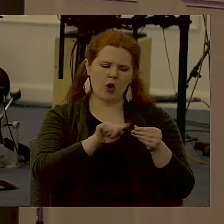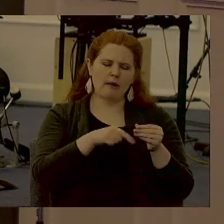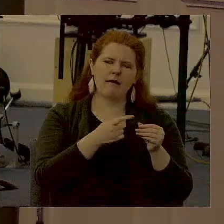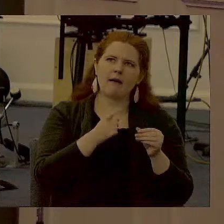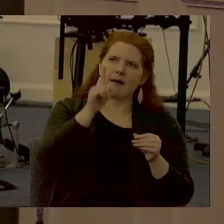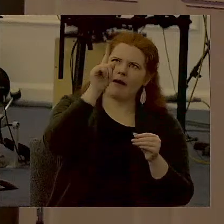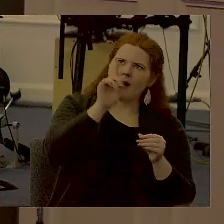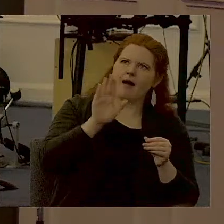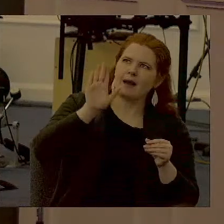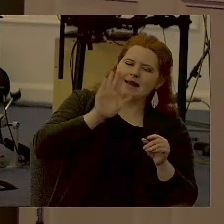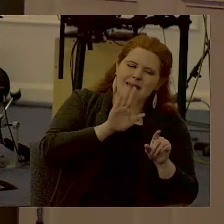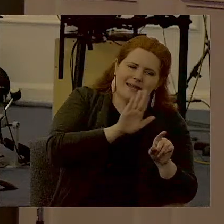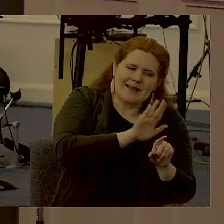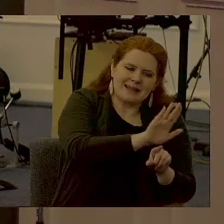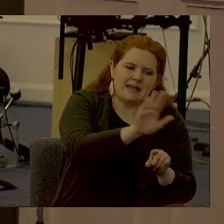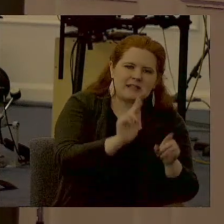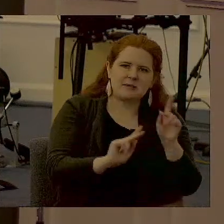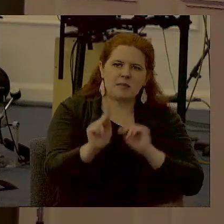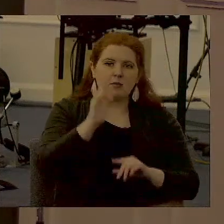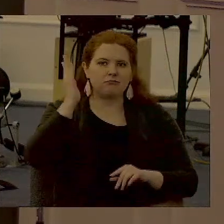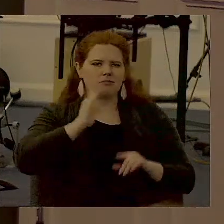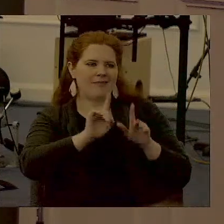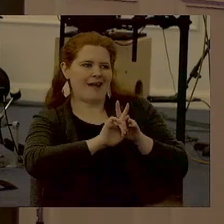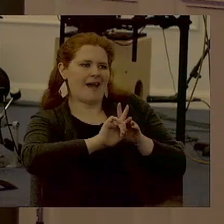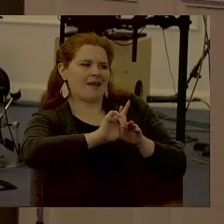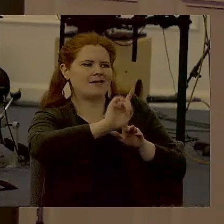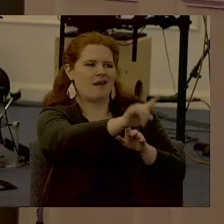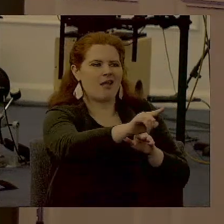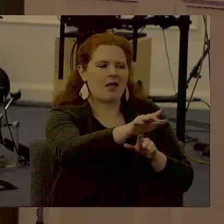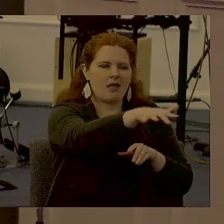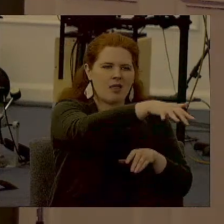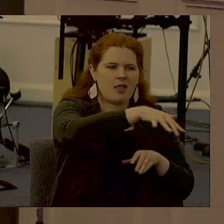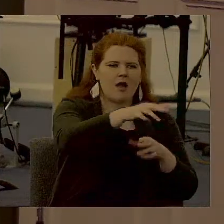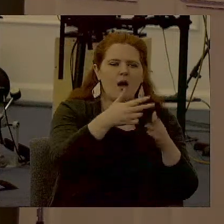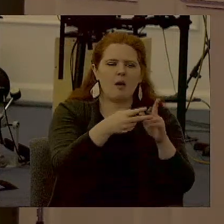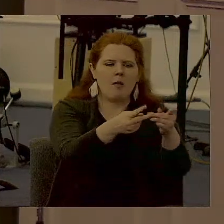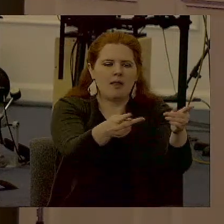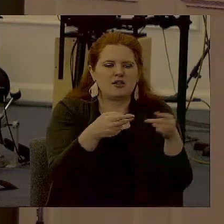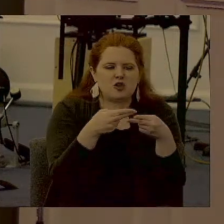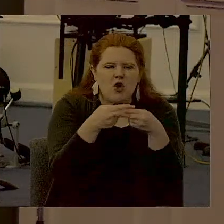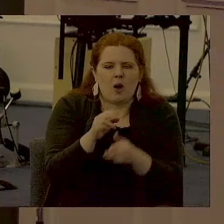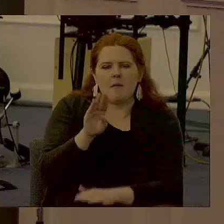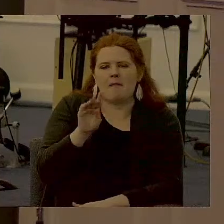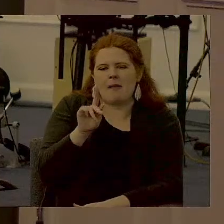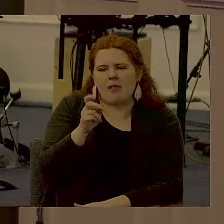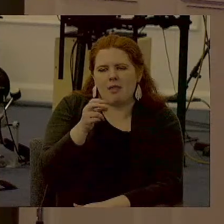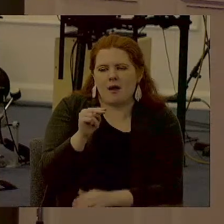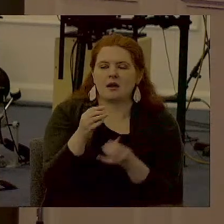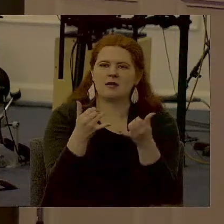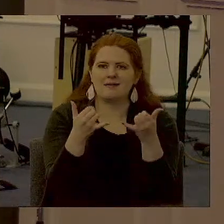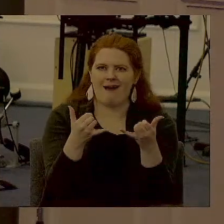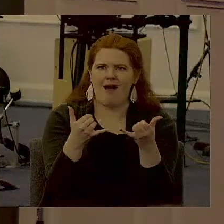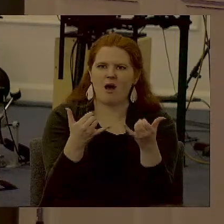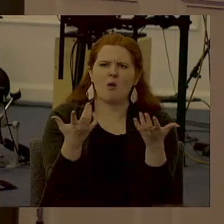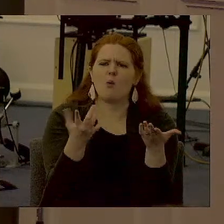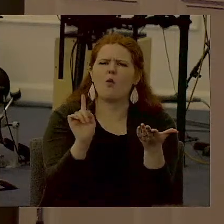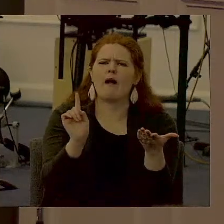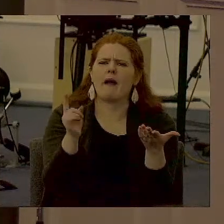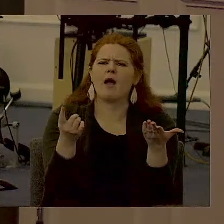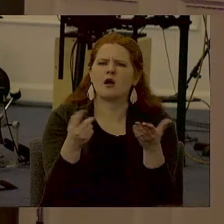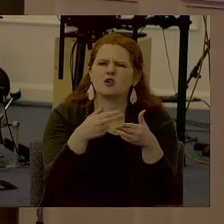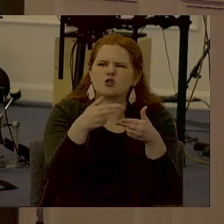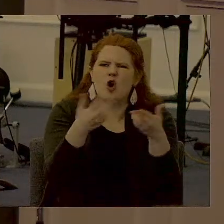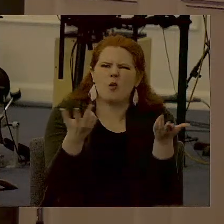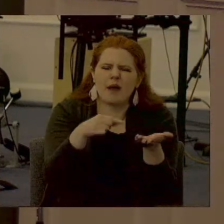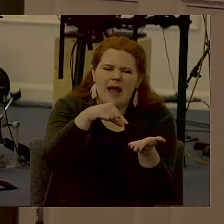God's people in exile in a place called Babylon, which is present-day Iraq. And the story